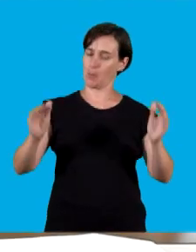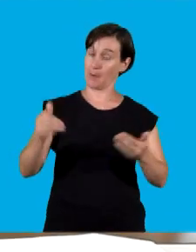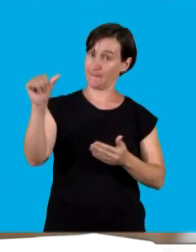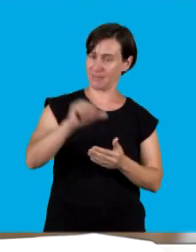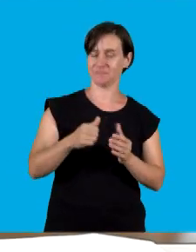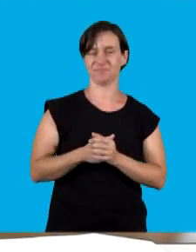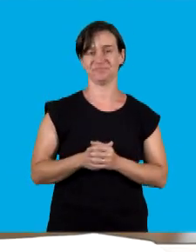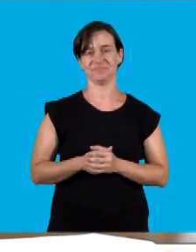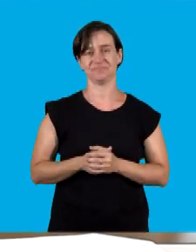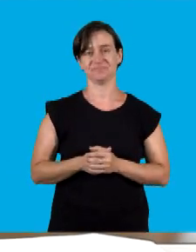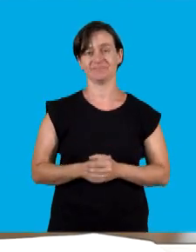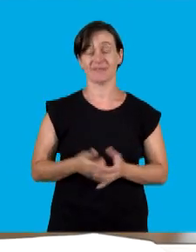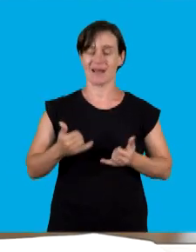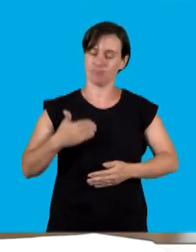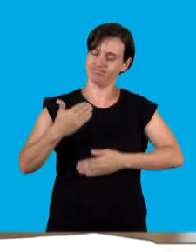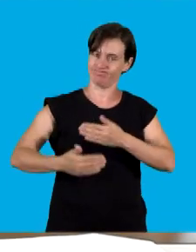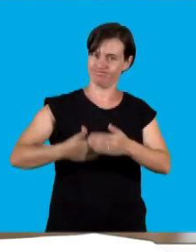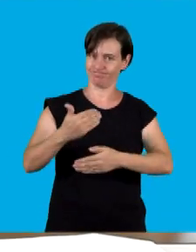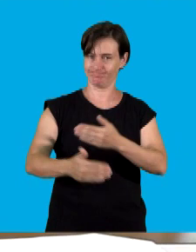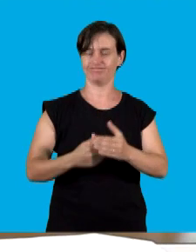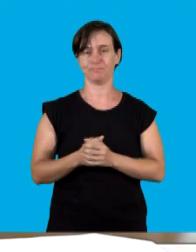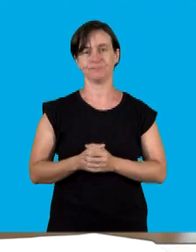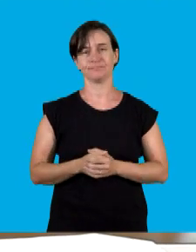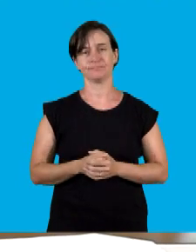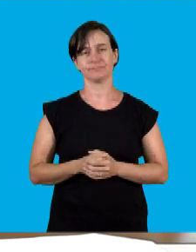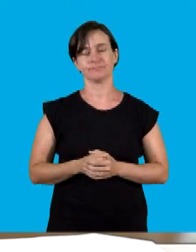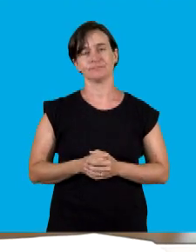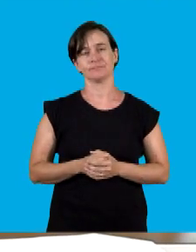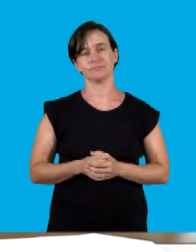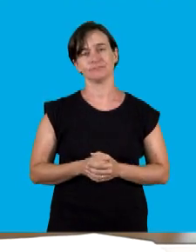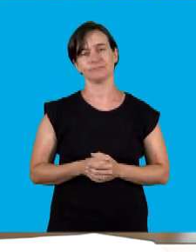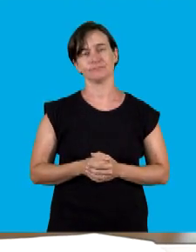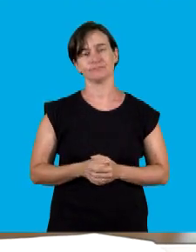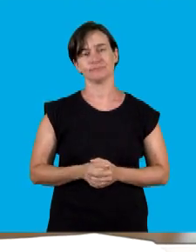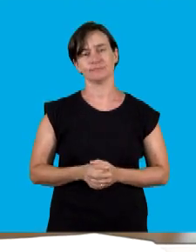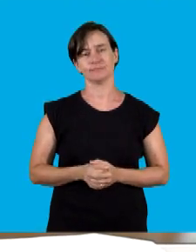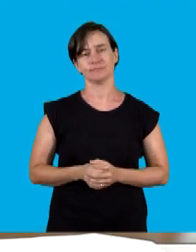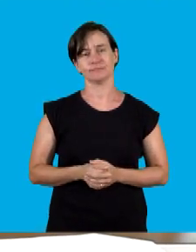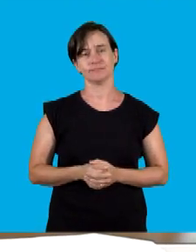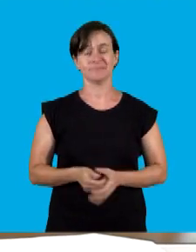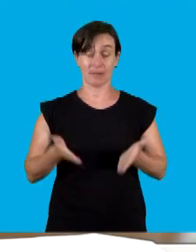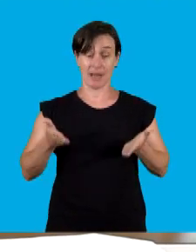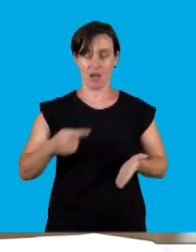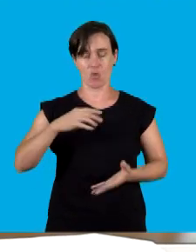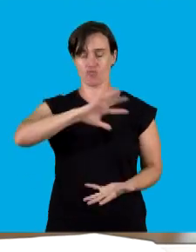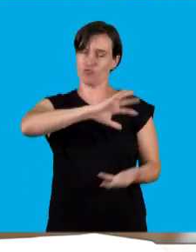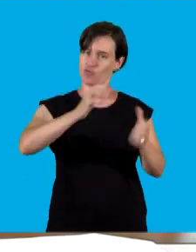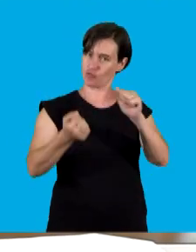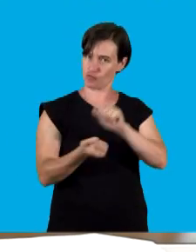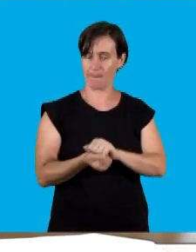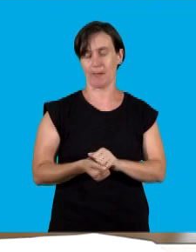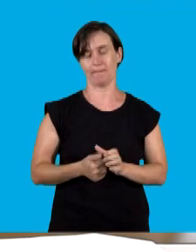Welcome back from the ad break, and let's continue with our lesson, where in this part of the lesson, we are going to wrap up